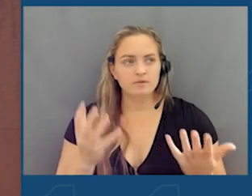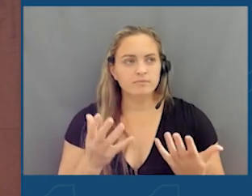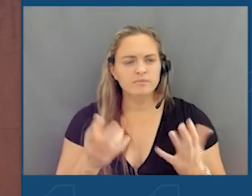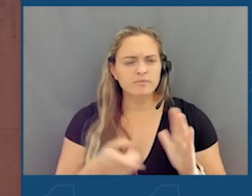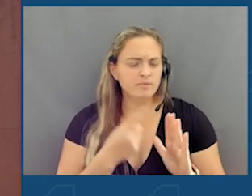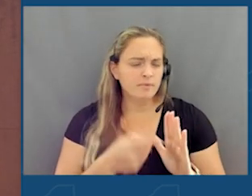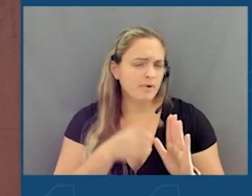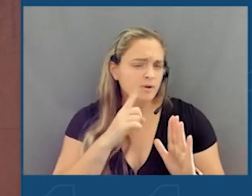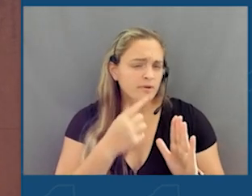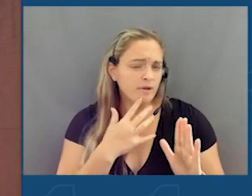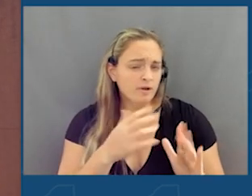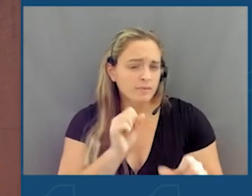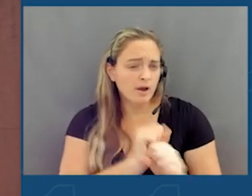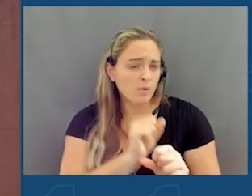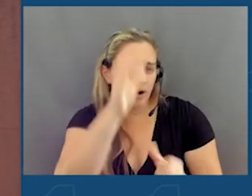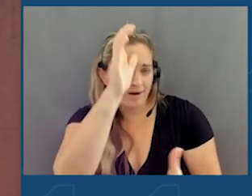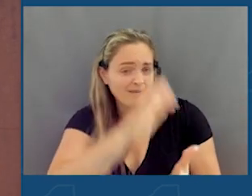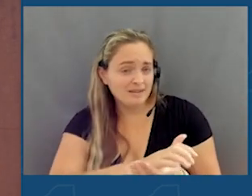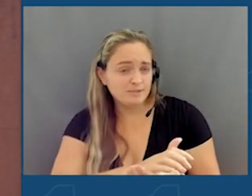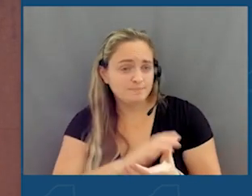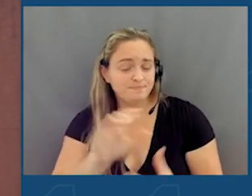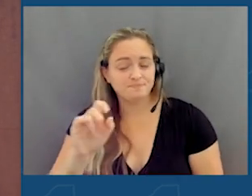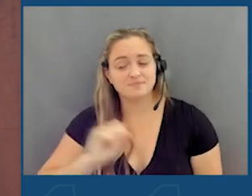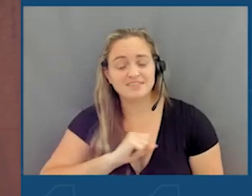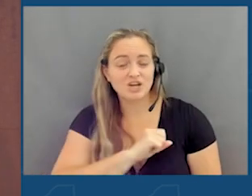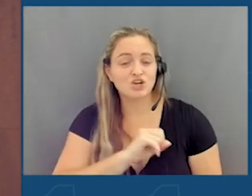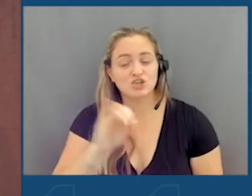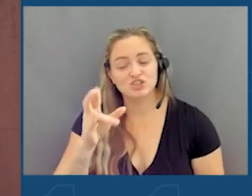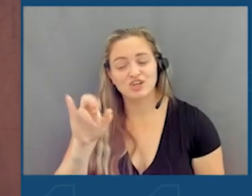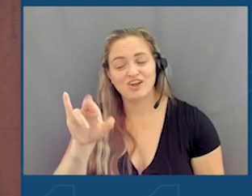would say my work husband, Senator Gianaris.